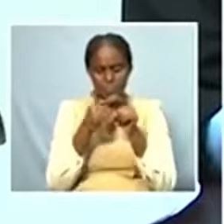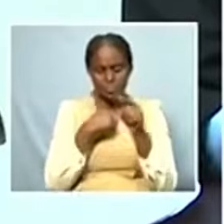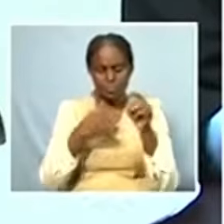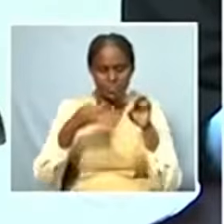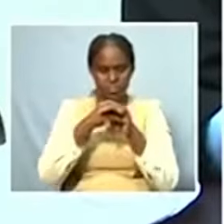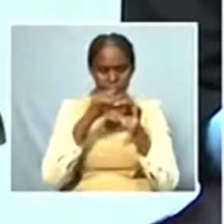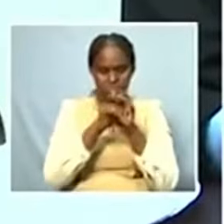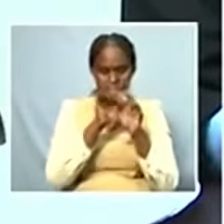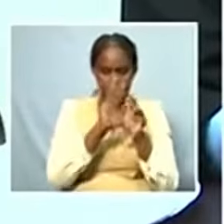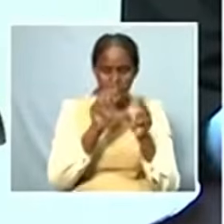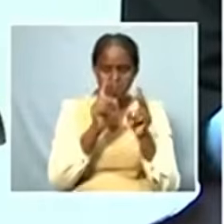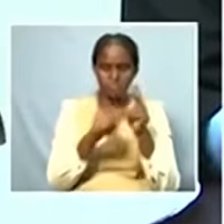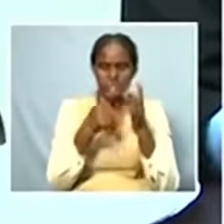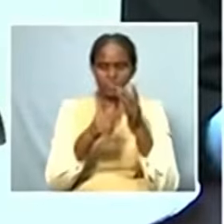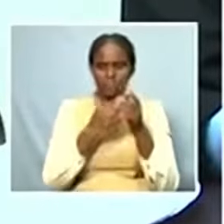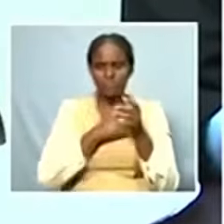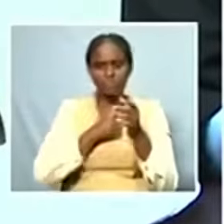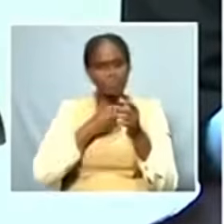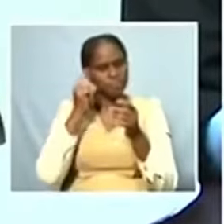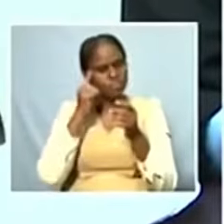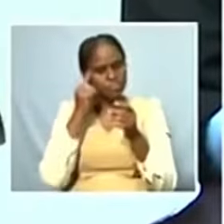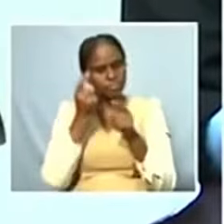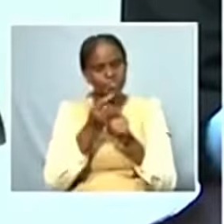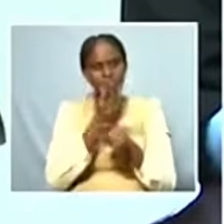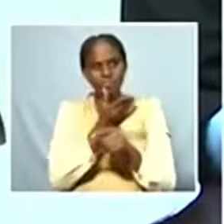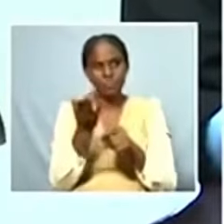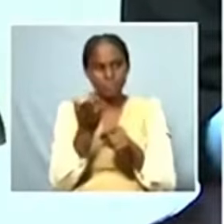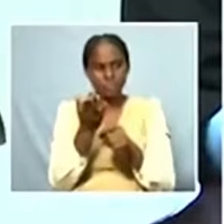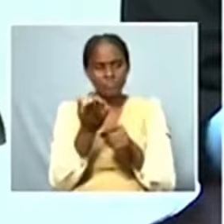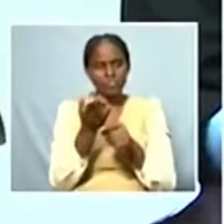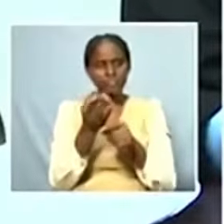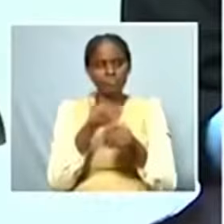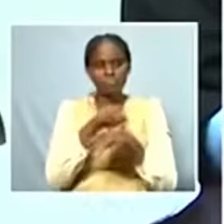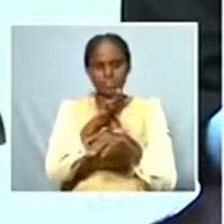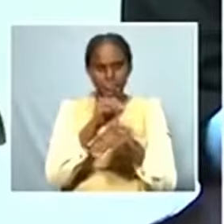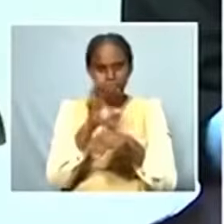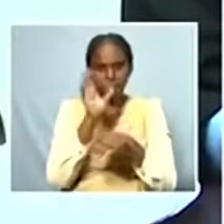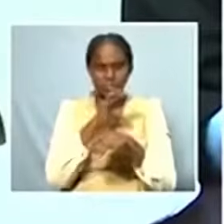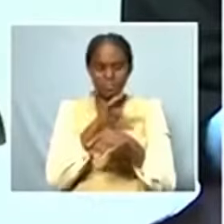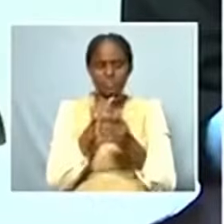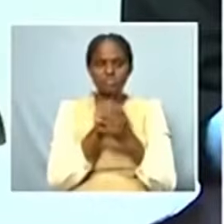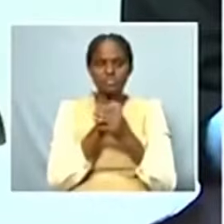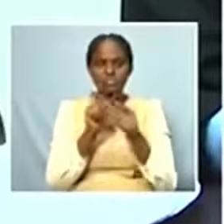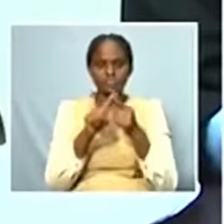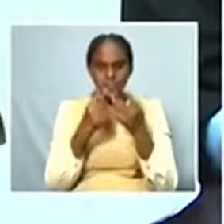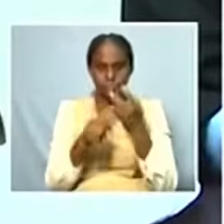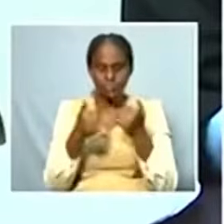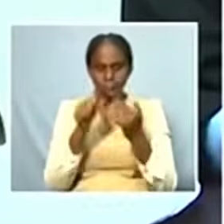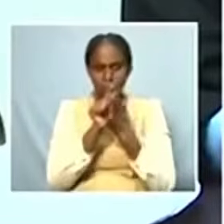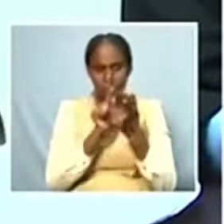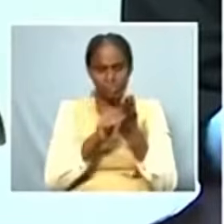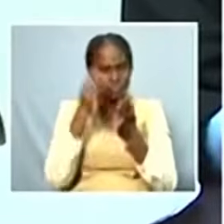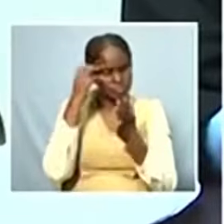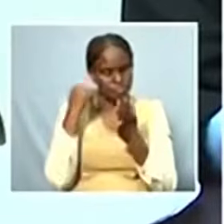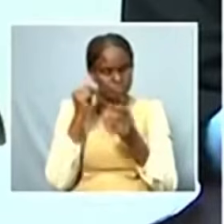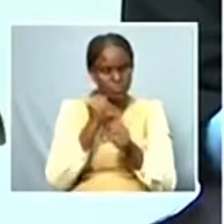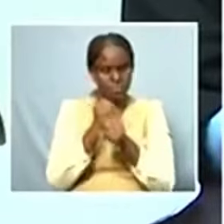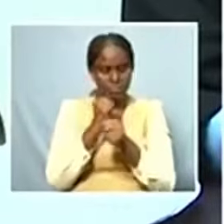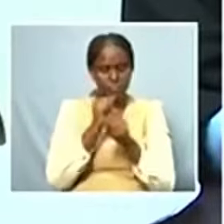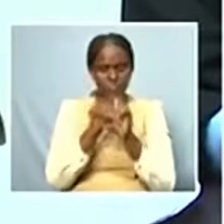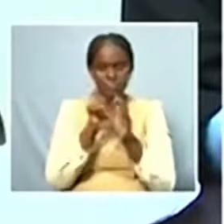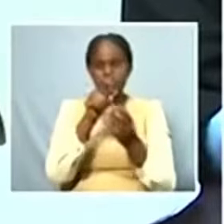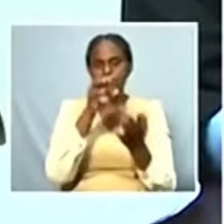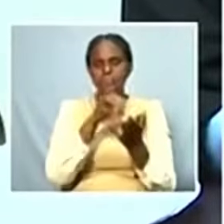engaged. Then I think steps from then will be advised, but the legal office there is working on these